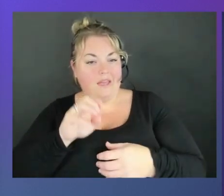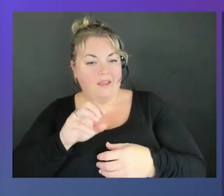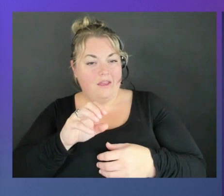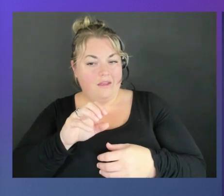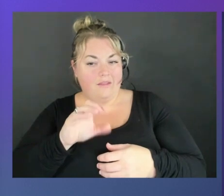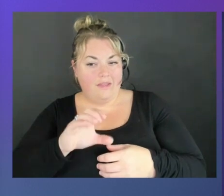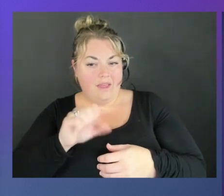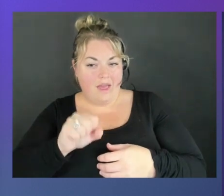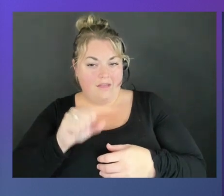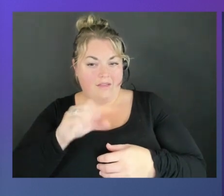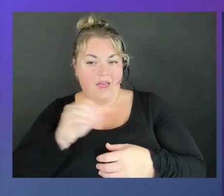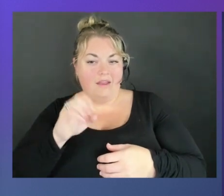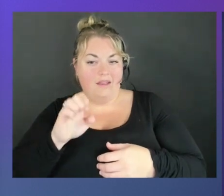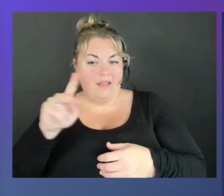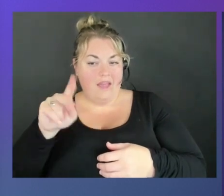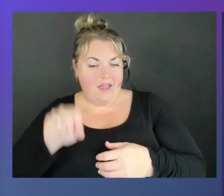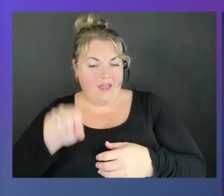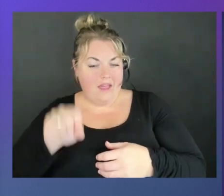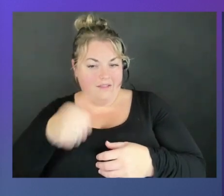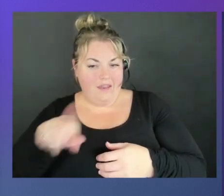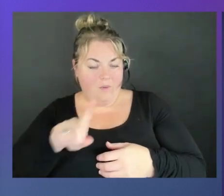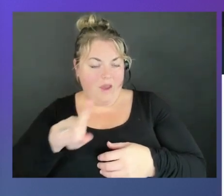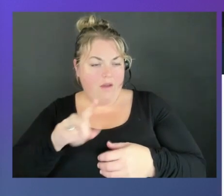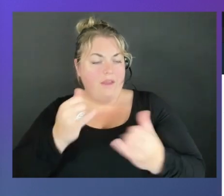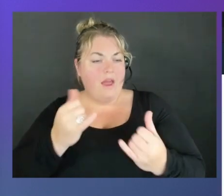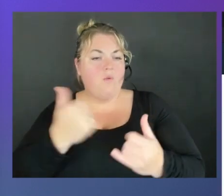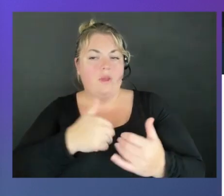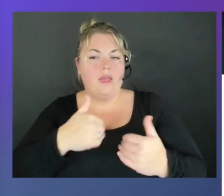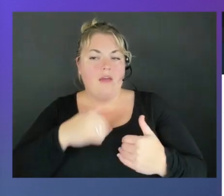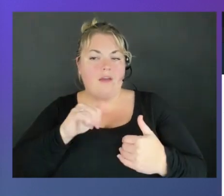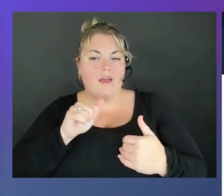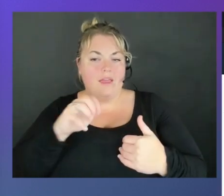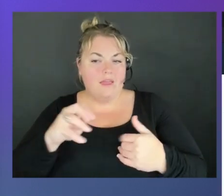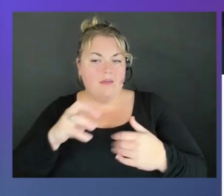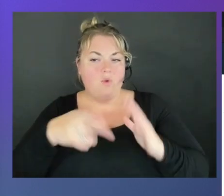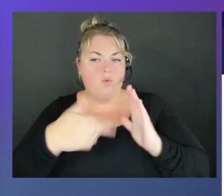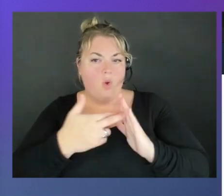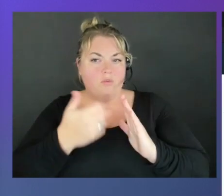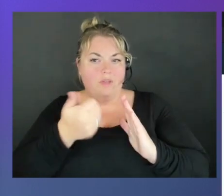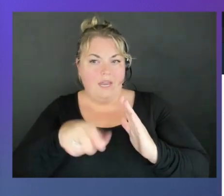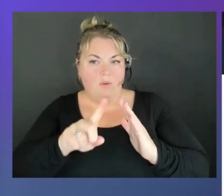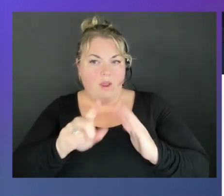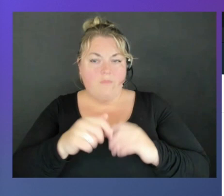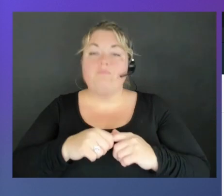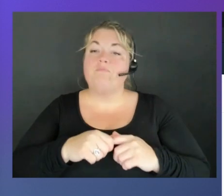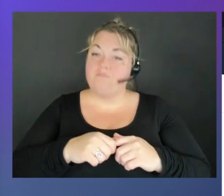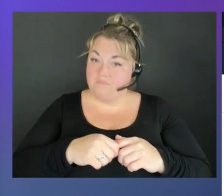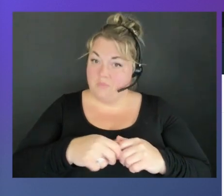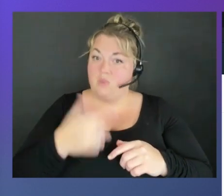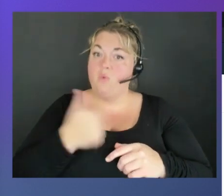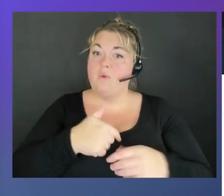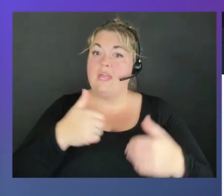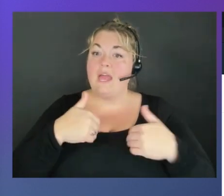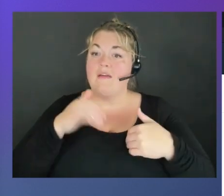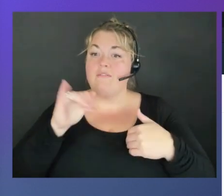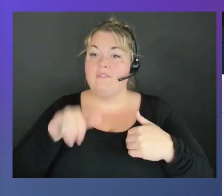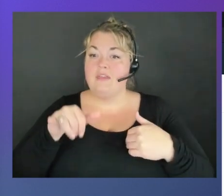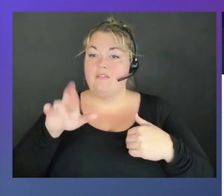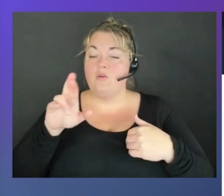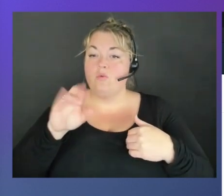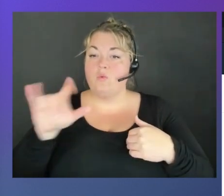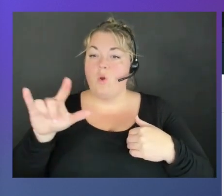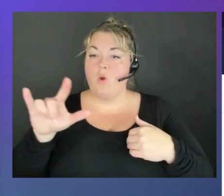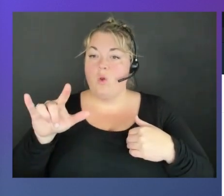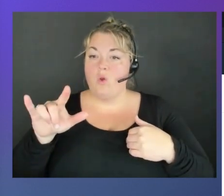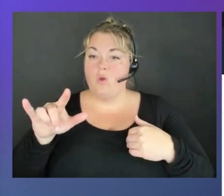now we have IAM roles anywhere. That's right. Awesome. Let's hear about it. Yeah. So we have this role here